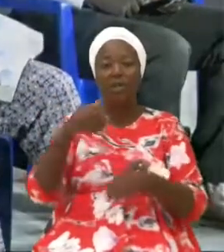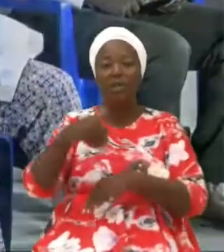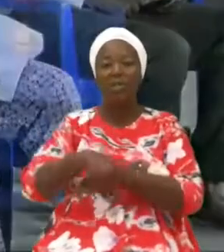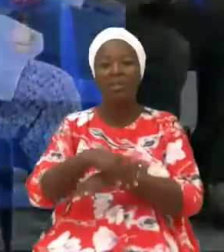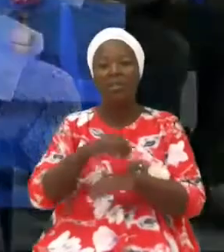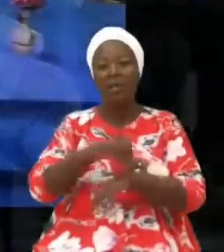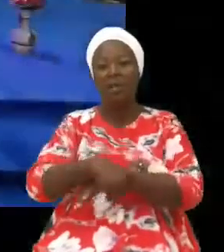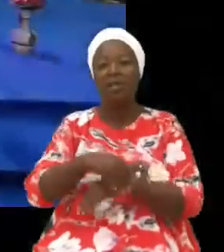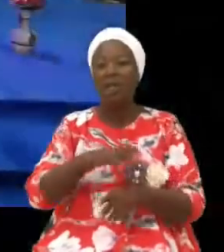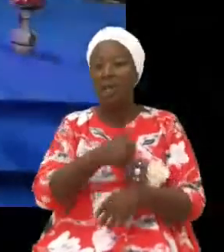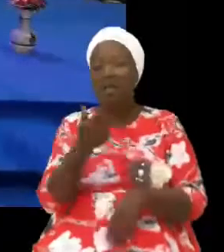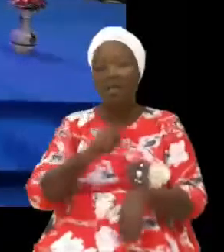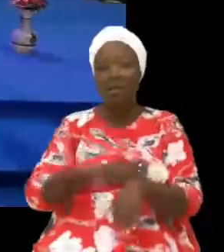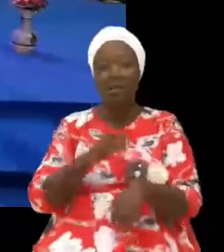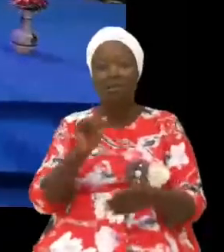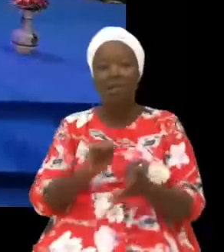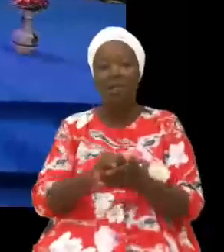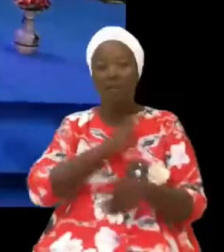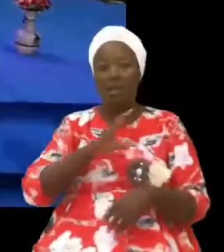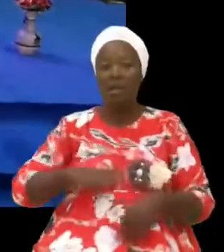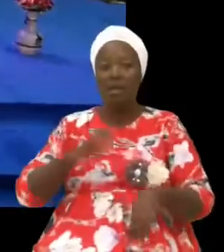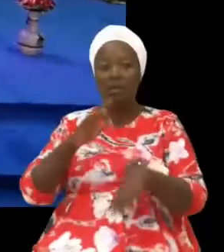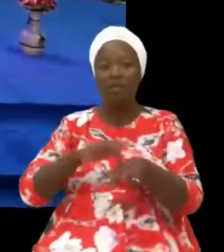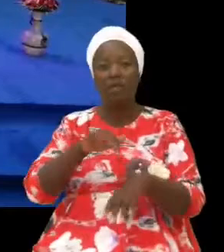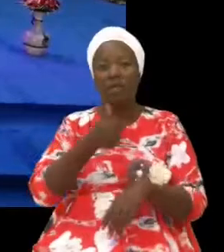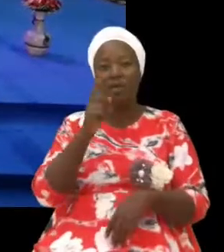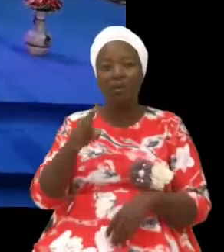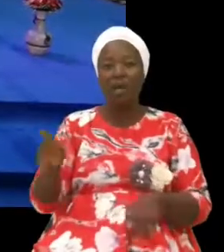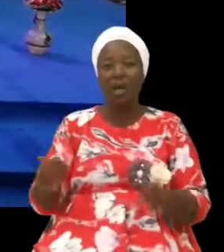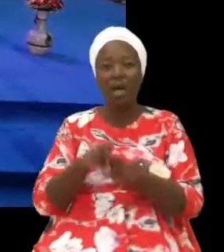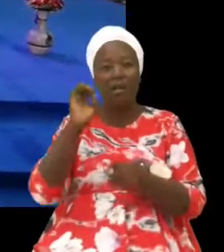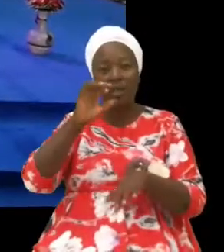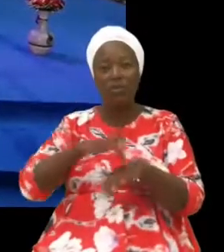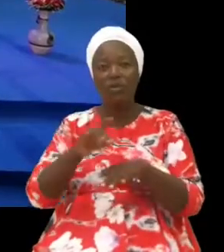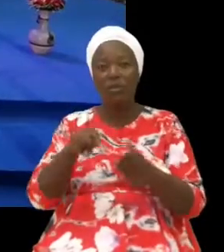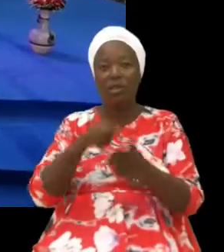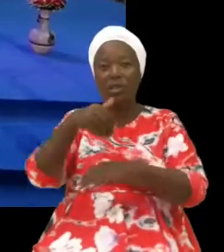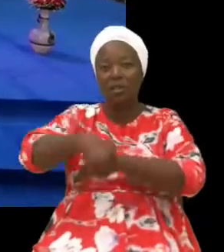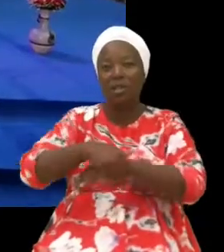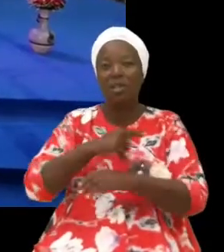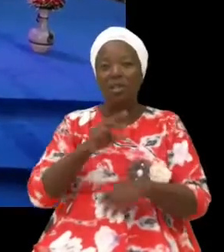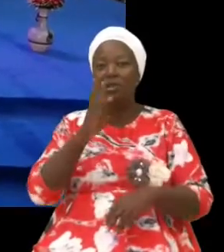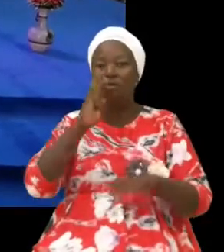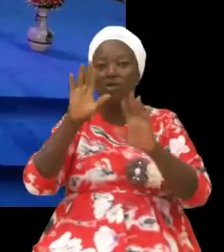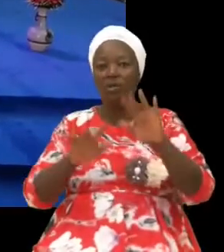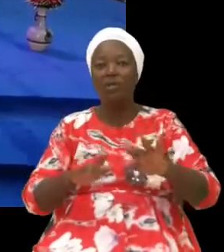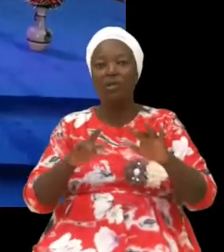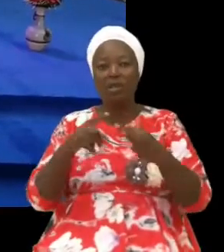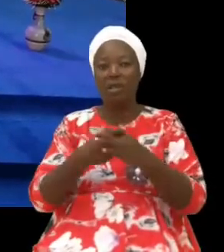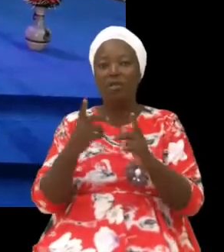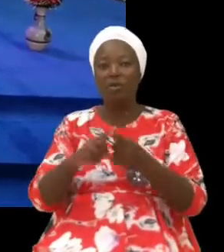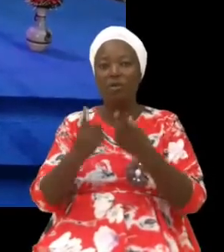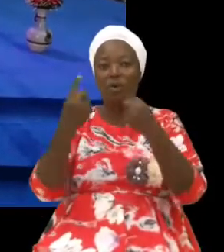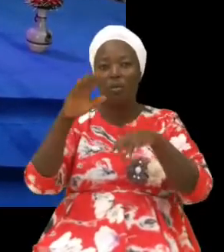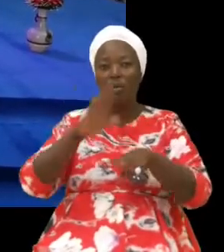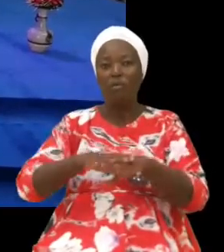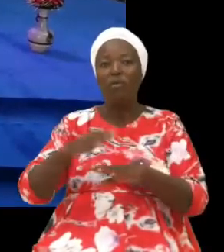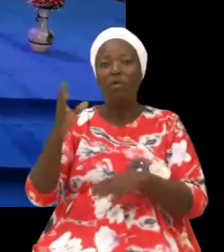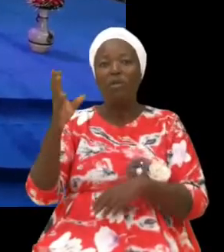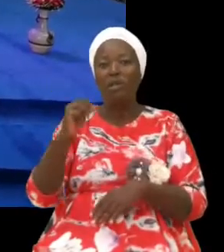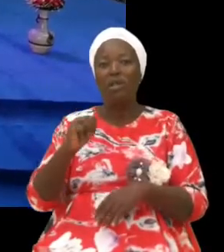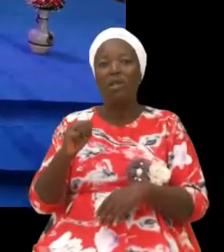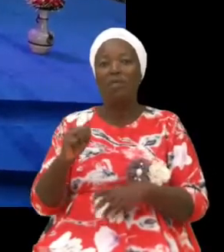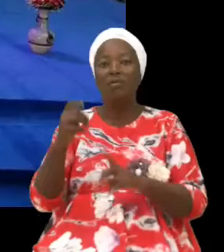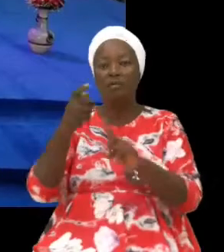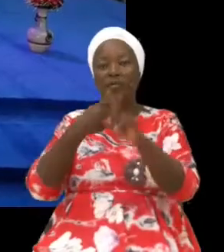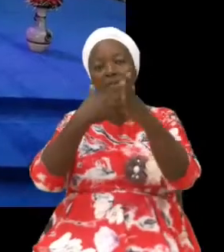tonight, anytime Christ touched anyone, as he's touching you tonight, the showers